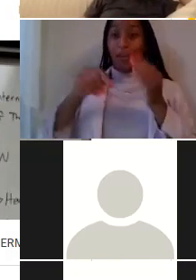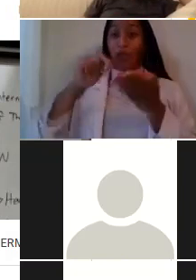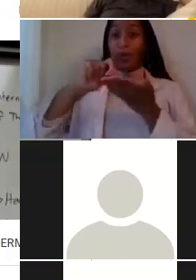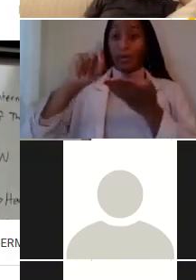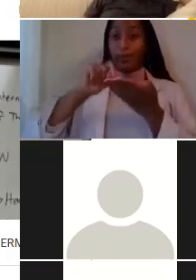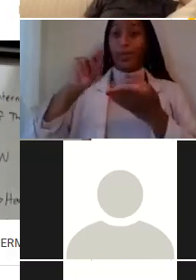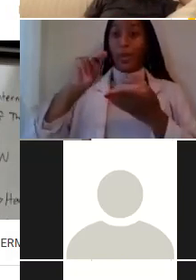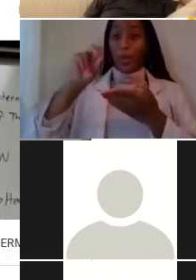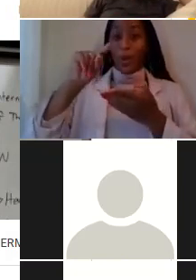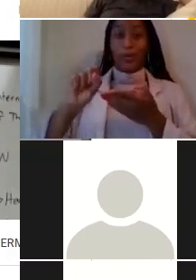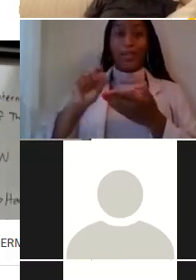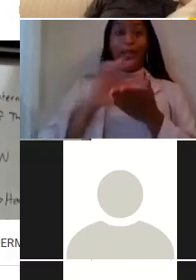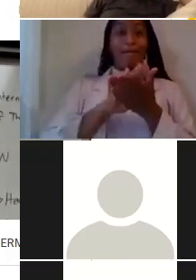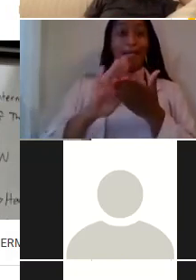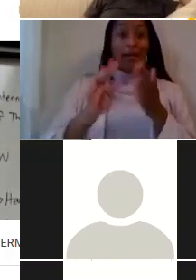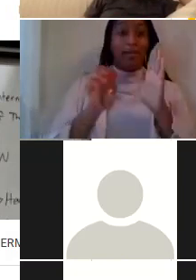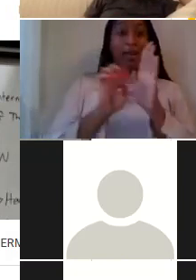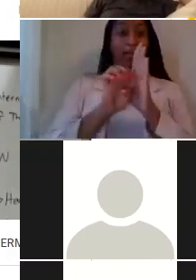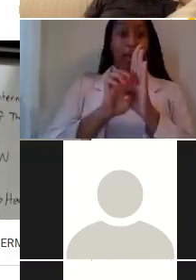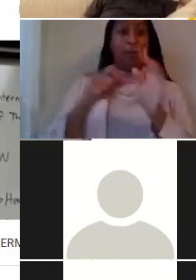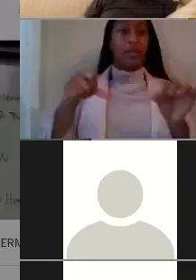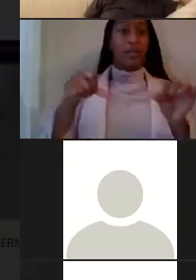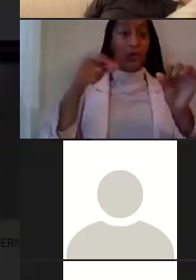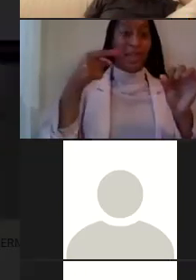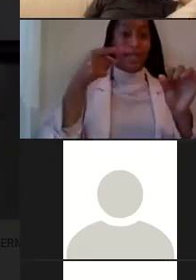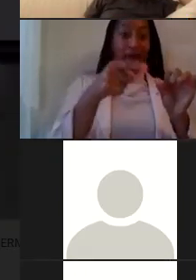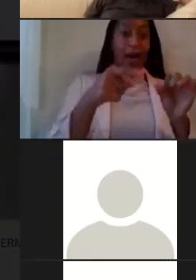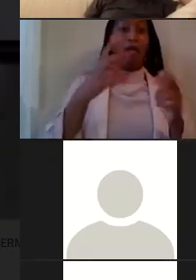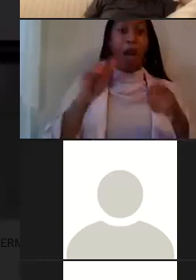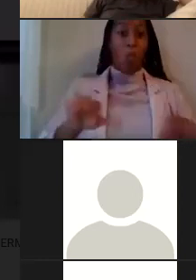you here. Let me go to it. So